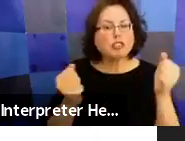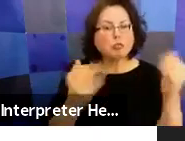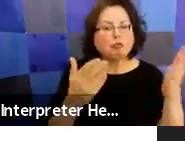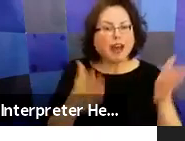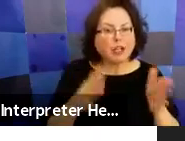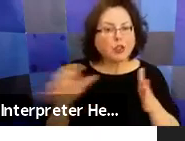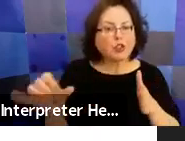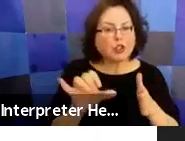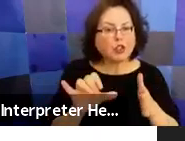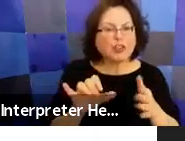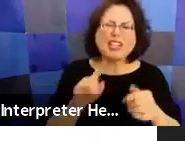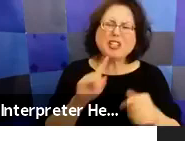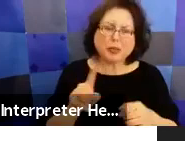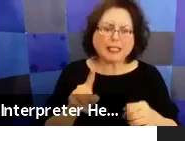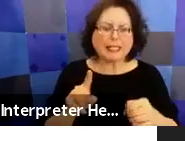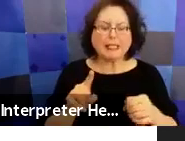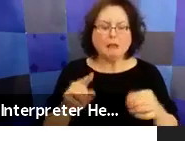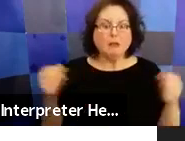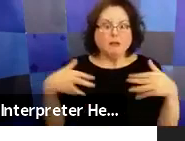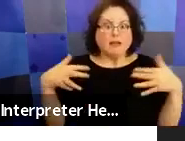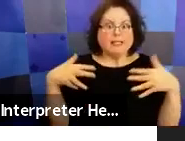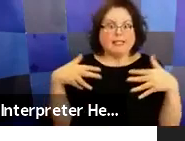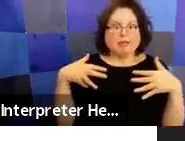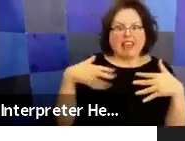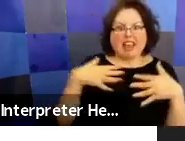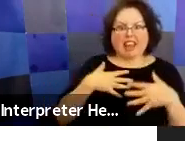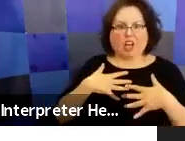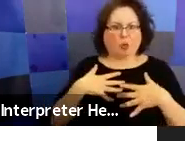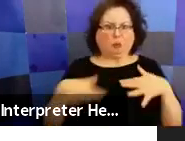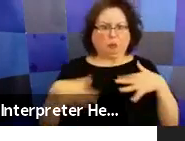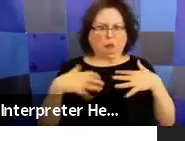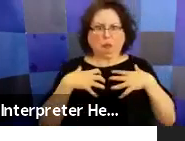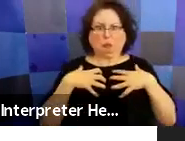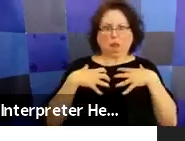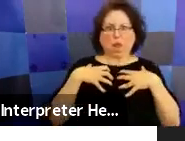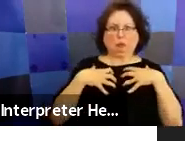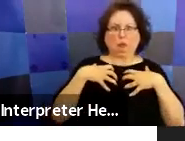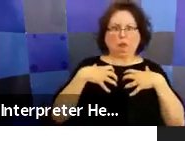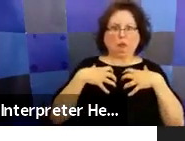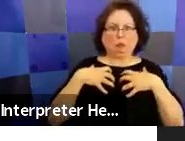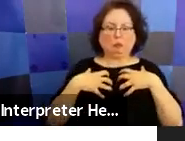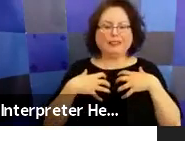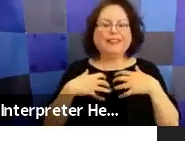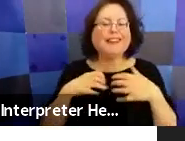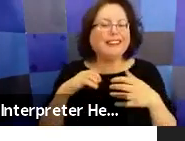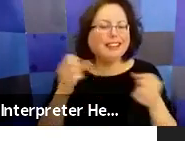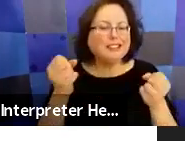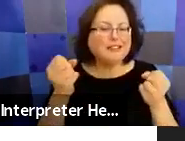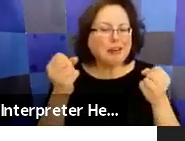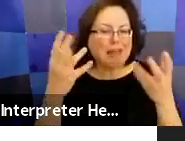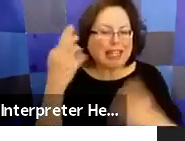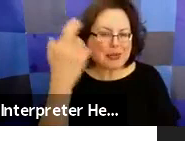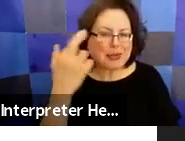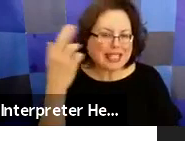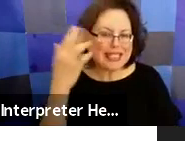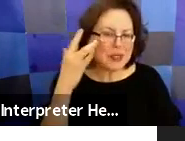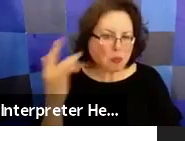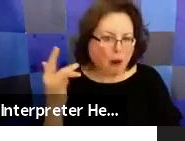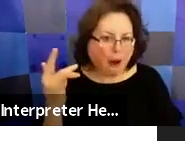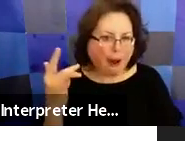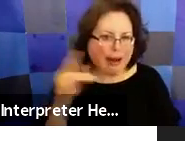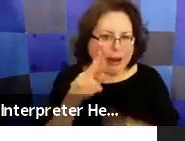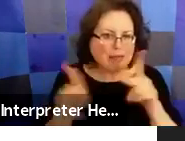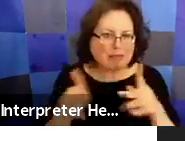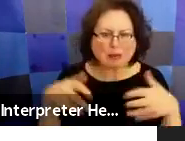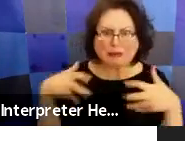really intimidating, right? And I think That's for a number of reasons. It is intimidating